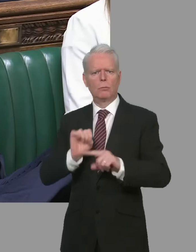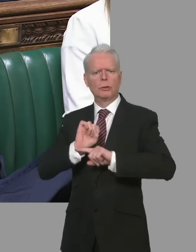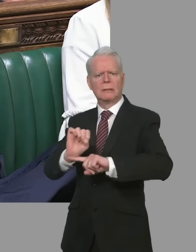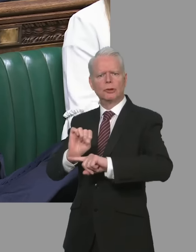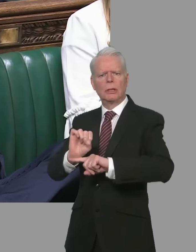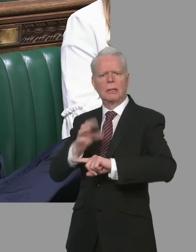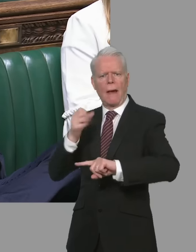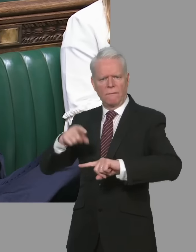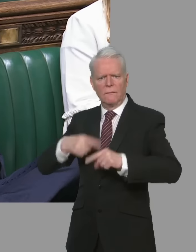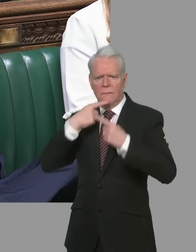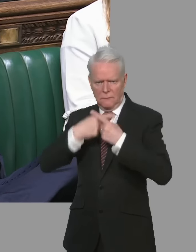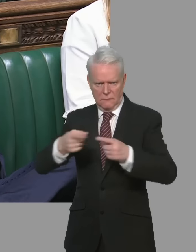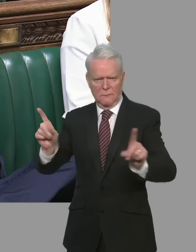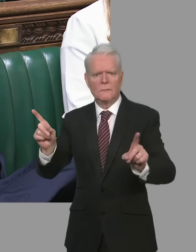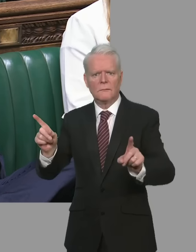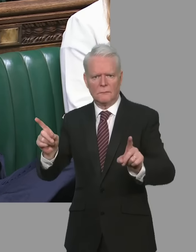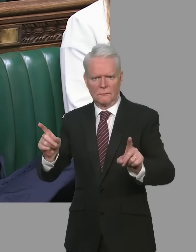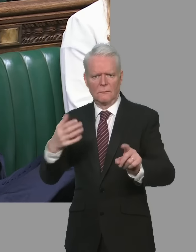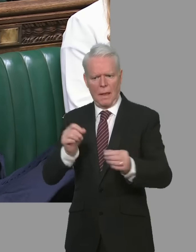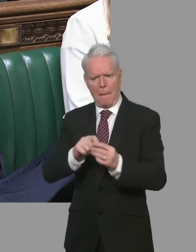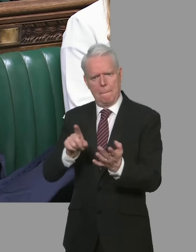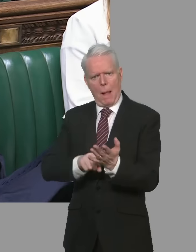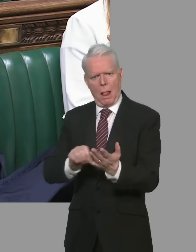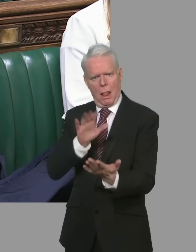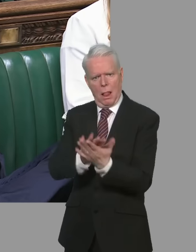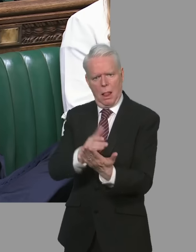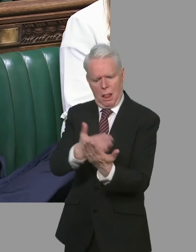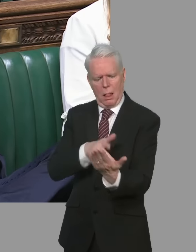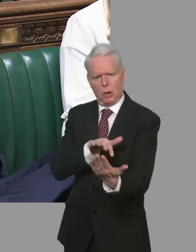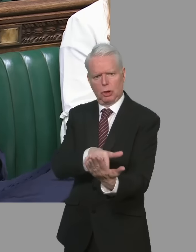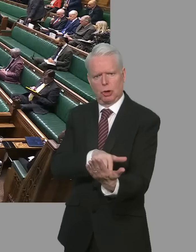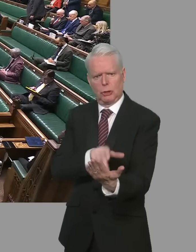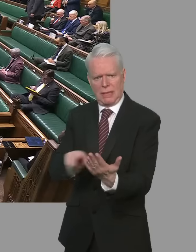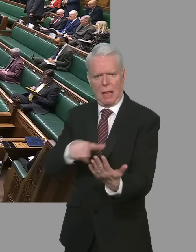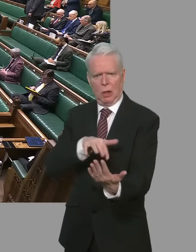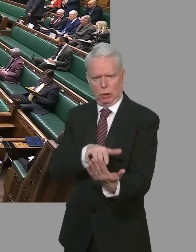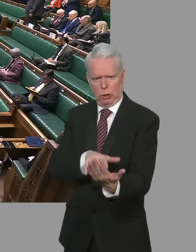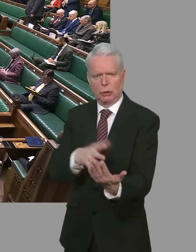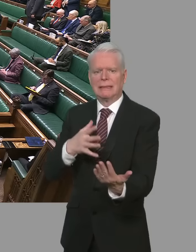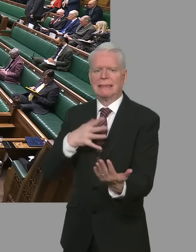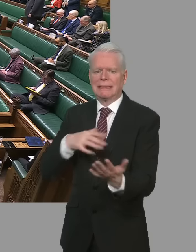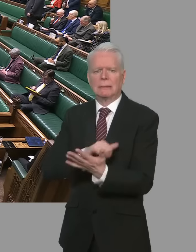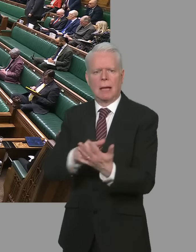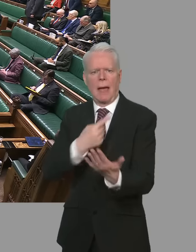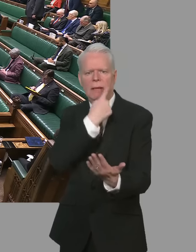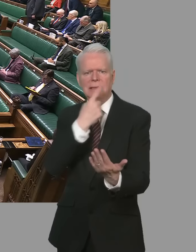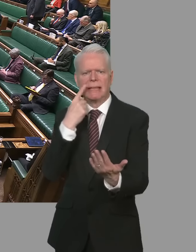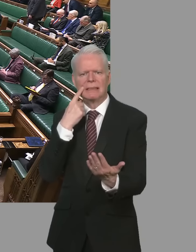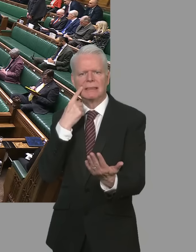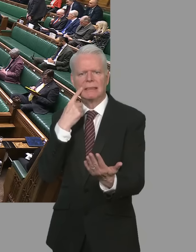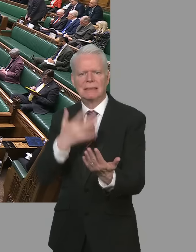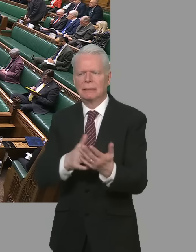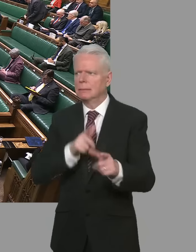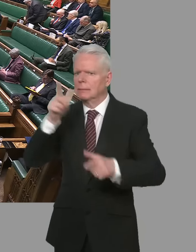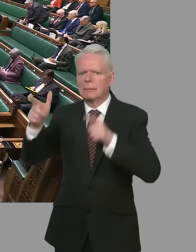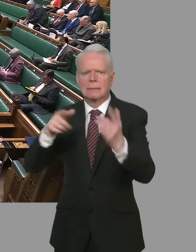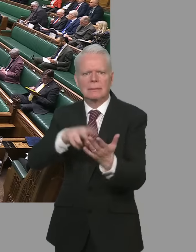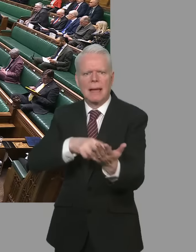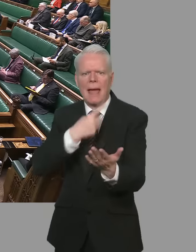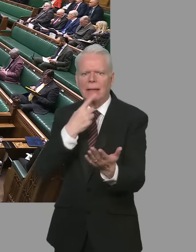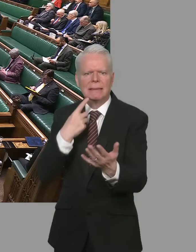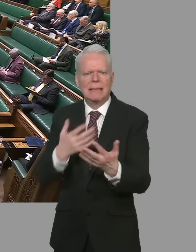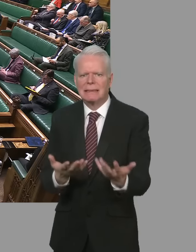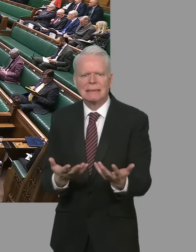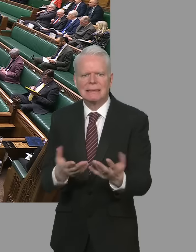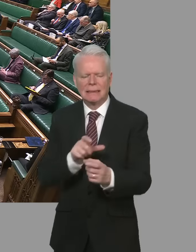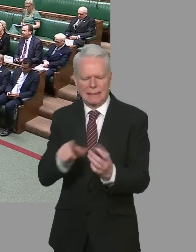have been welcomed by veterans that we're planning to put them in place. Alex Burkhardt, Shadow Secretary of State.